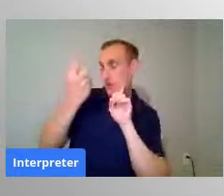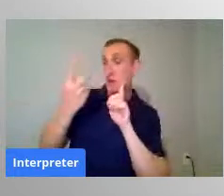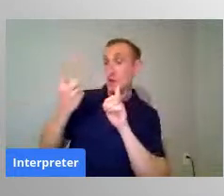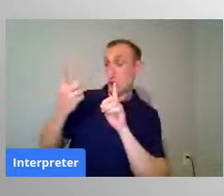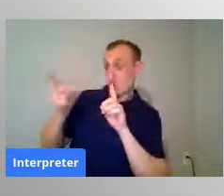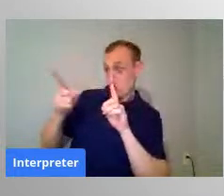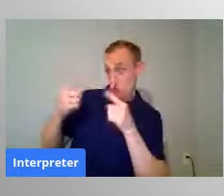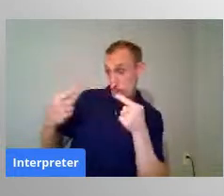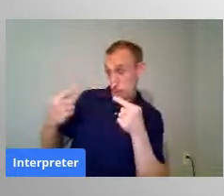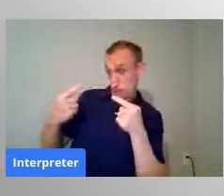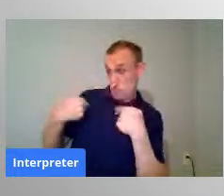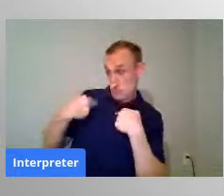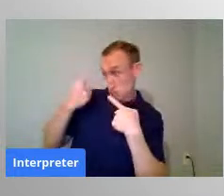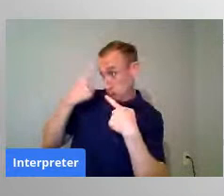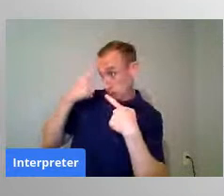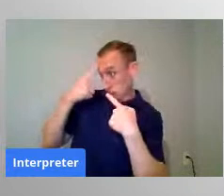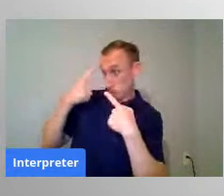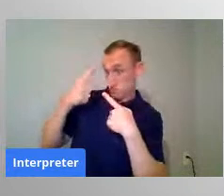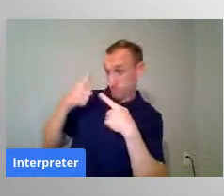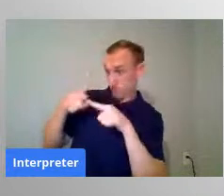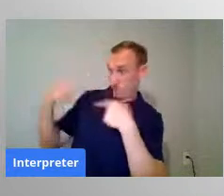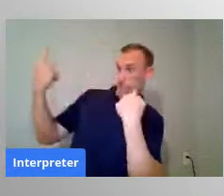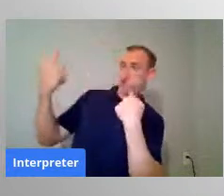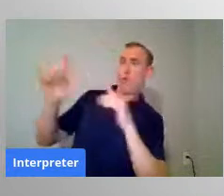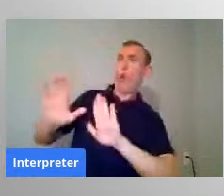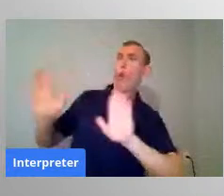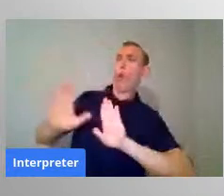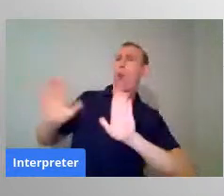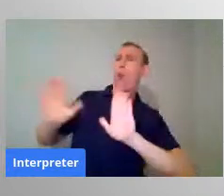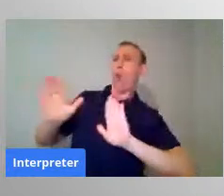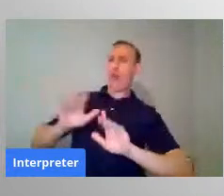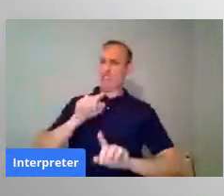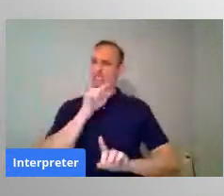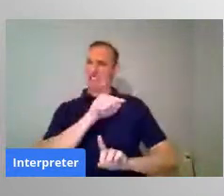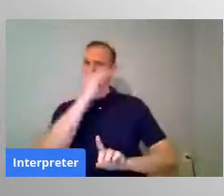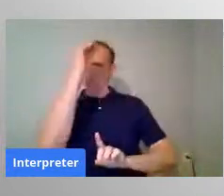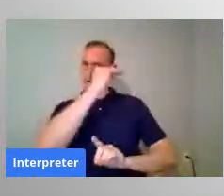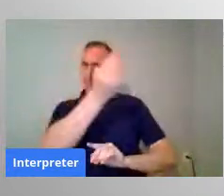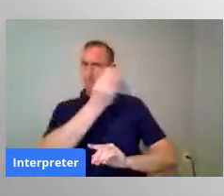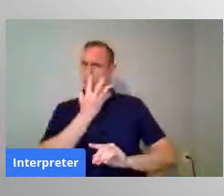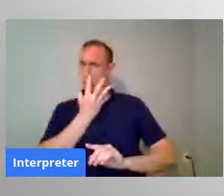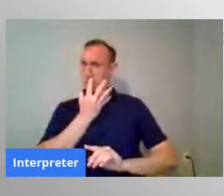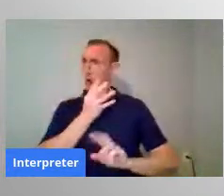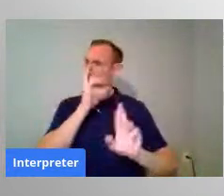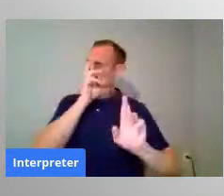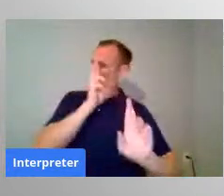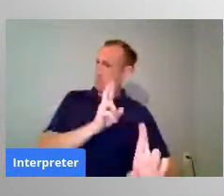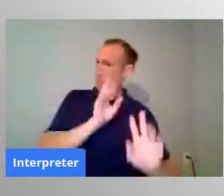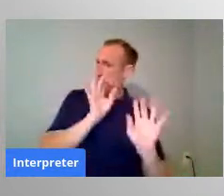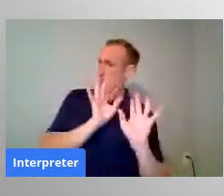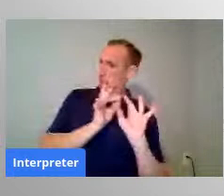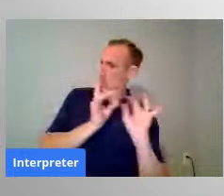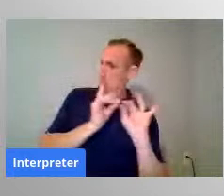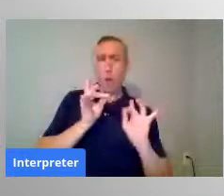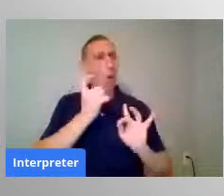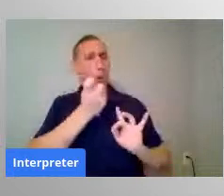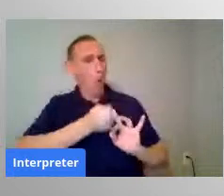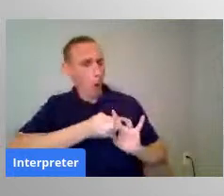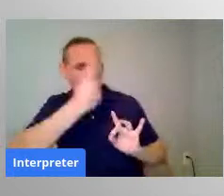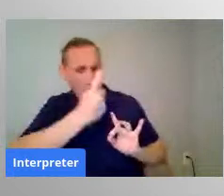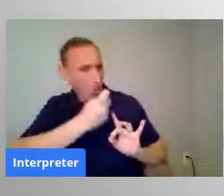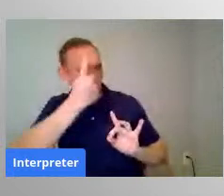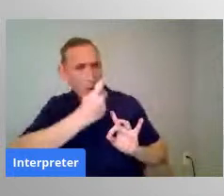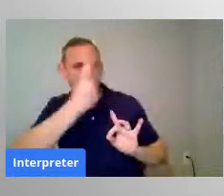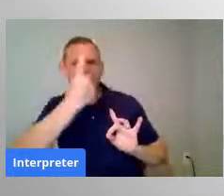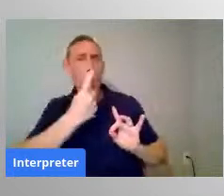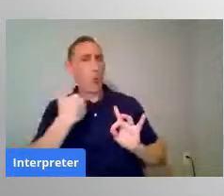just respecting that person's opinion that. Oh yes, I totally understand. And we have made special efforts. I